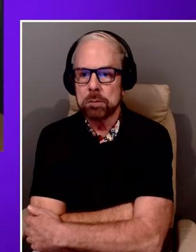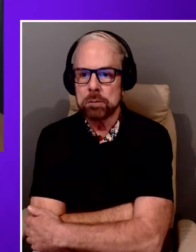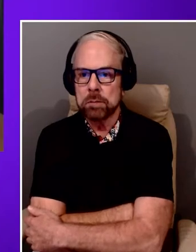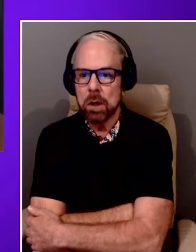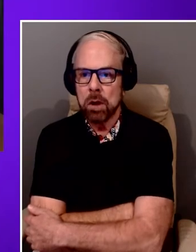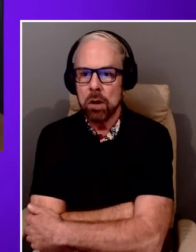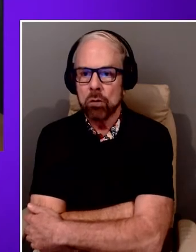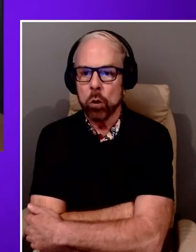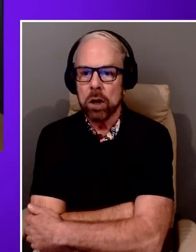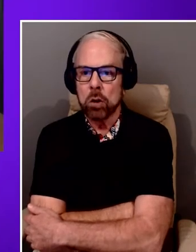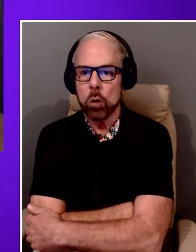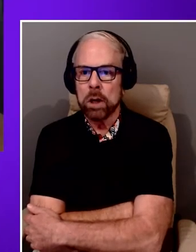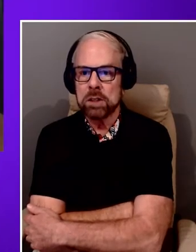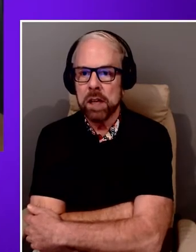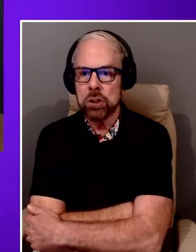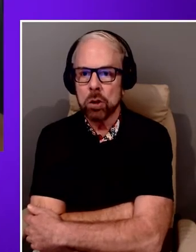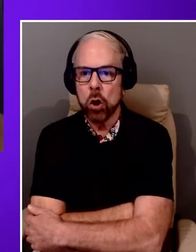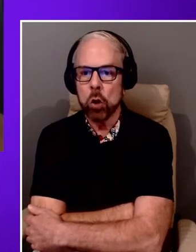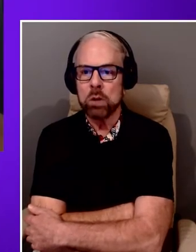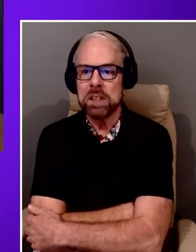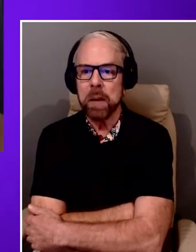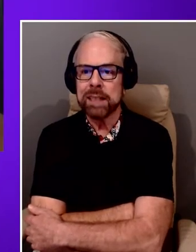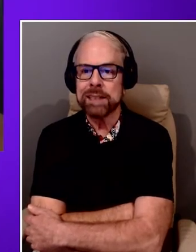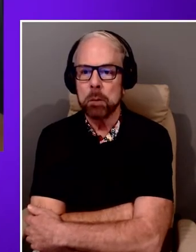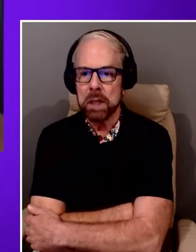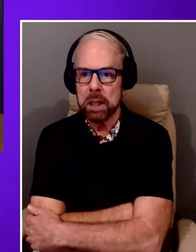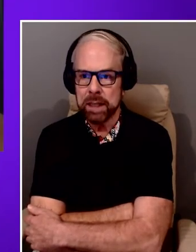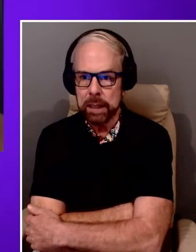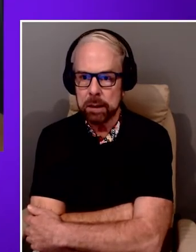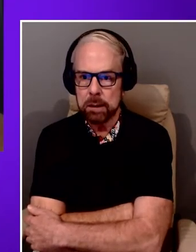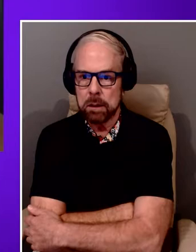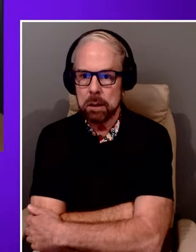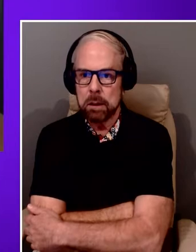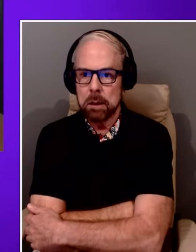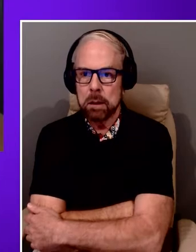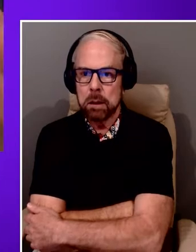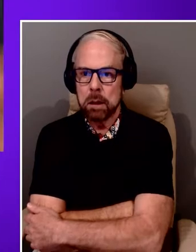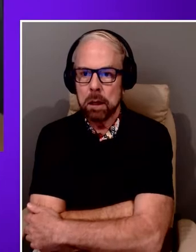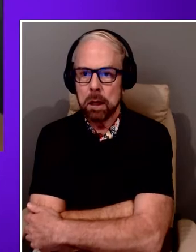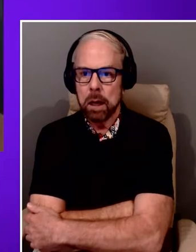chair for an organization called RespectAbility.